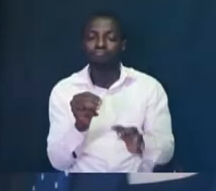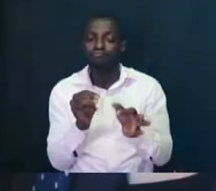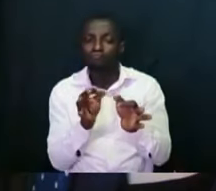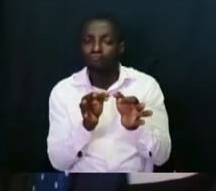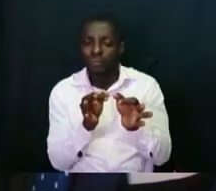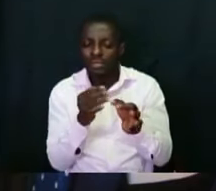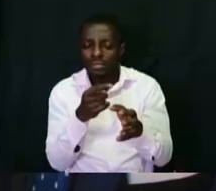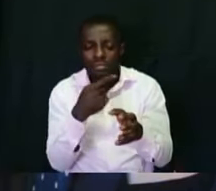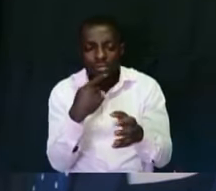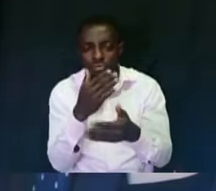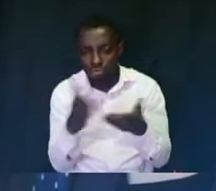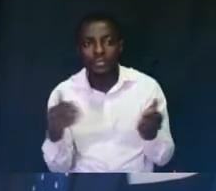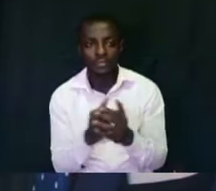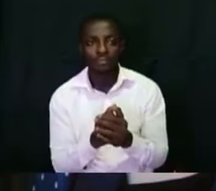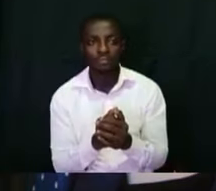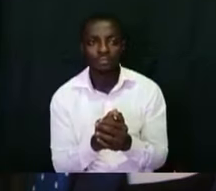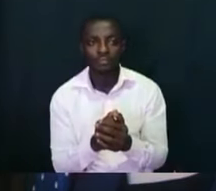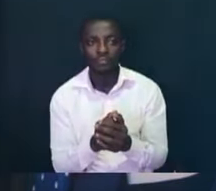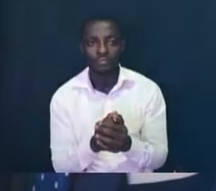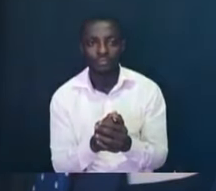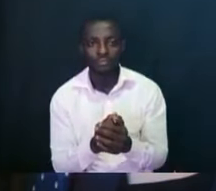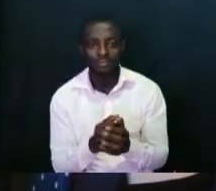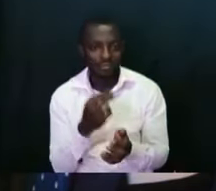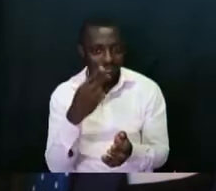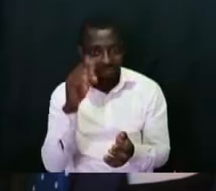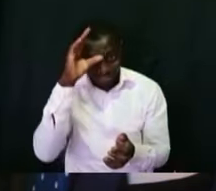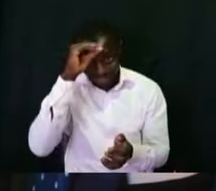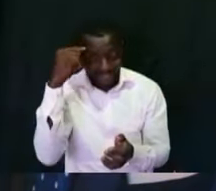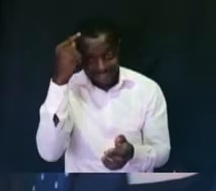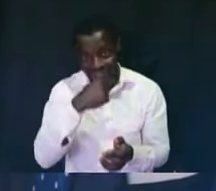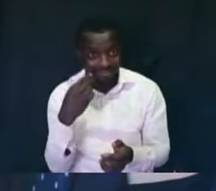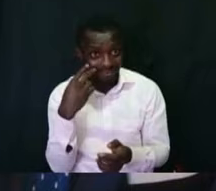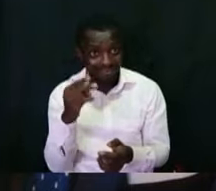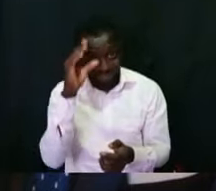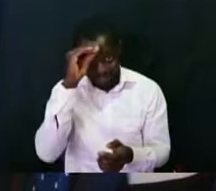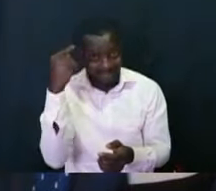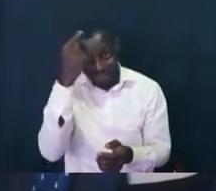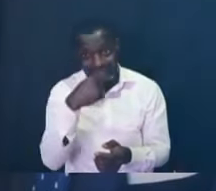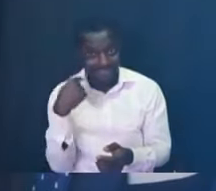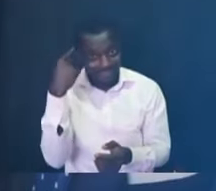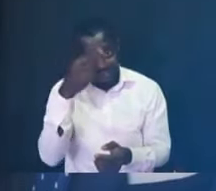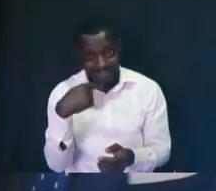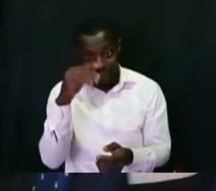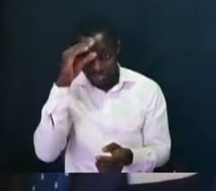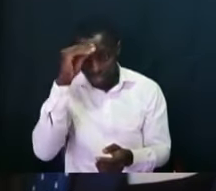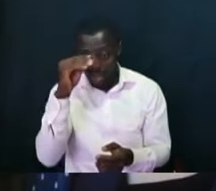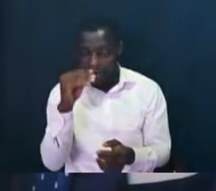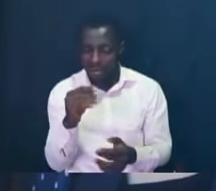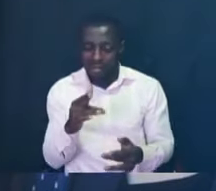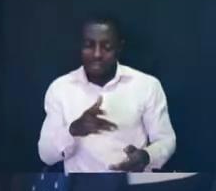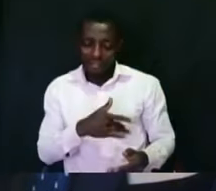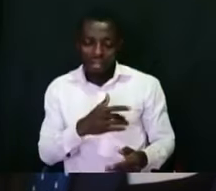wa doing ADHD. I like his face. Me penenim. He's an inspiration. Such an inspiration.